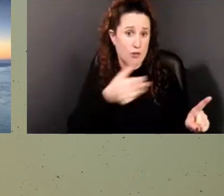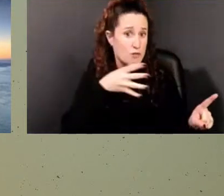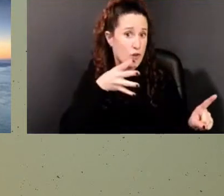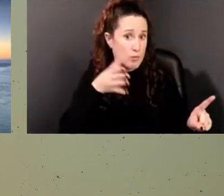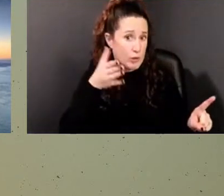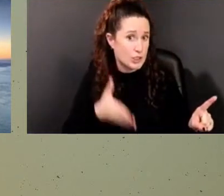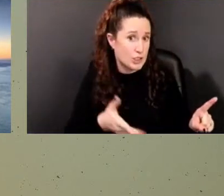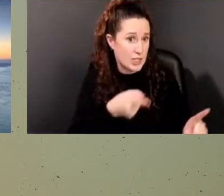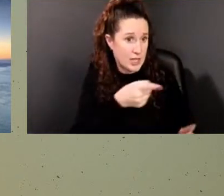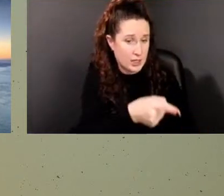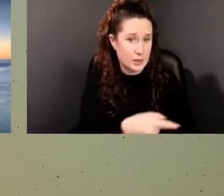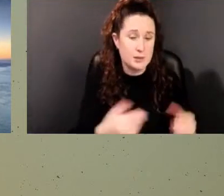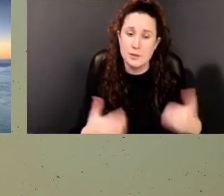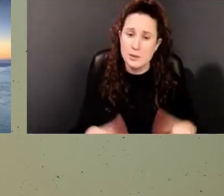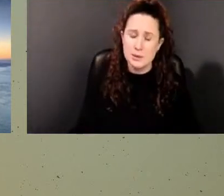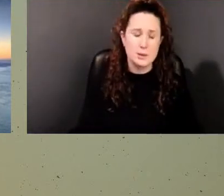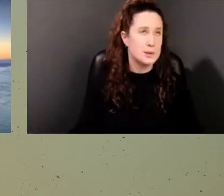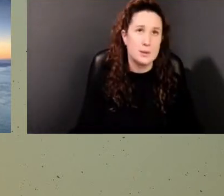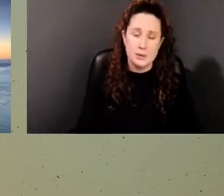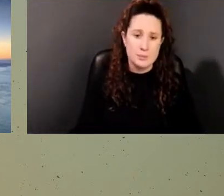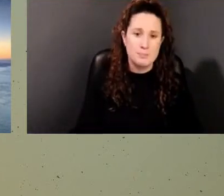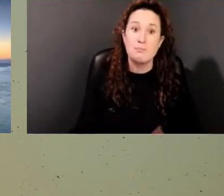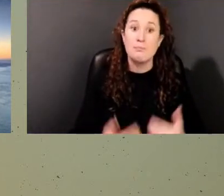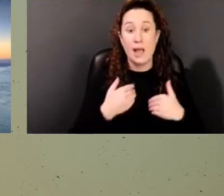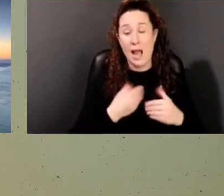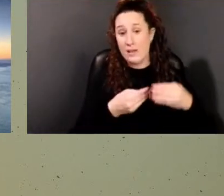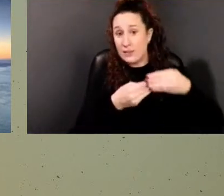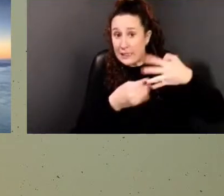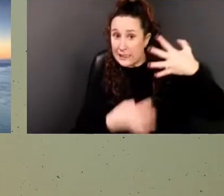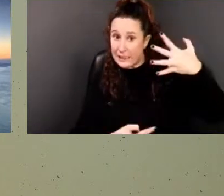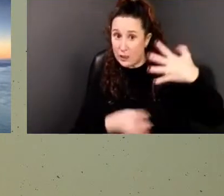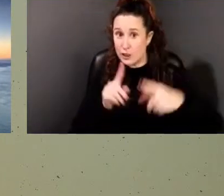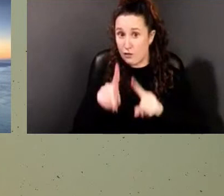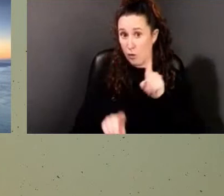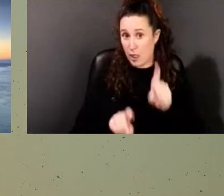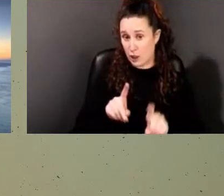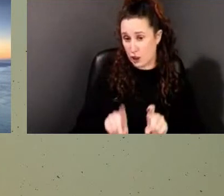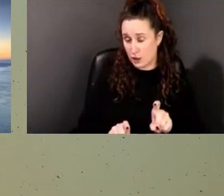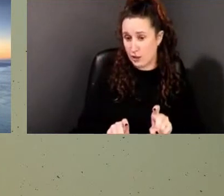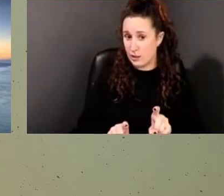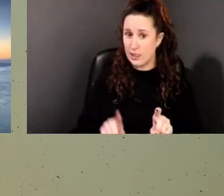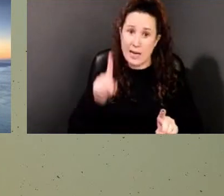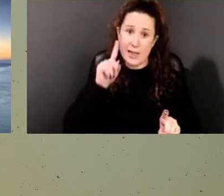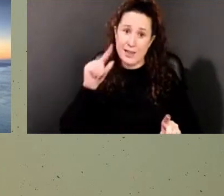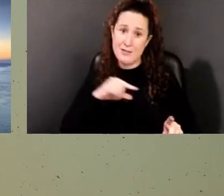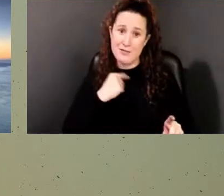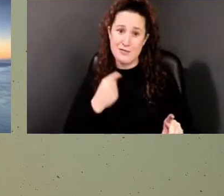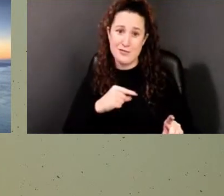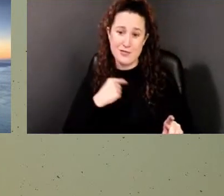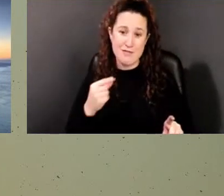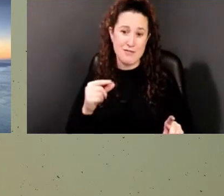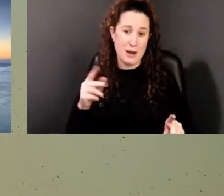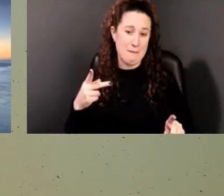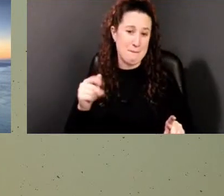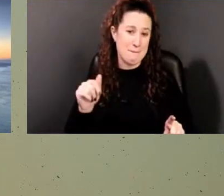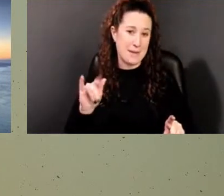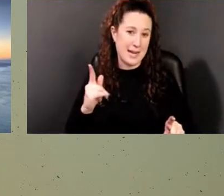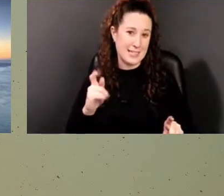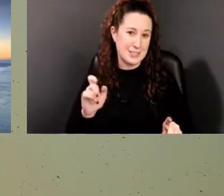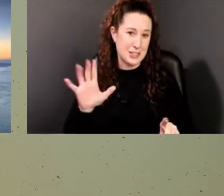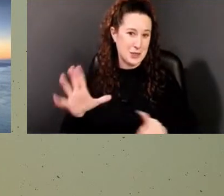of questions, and Reverend Paige's last comment, I think, goes right to this question